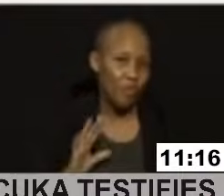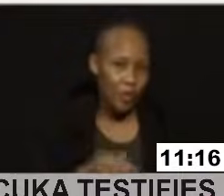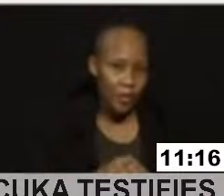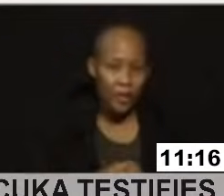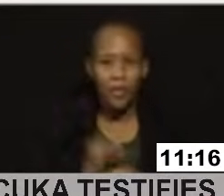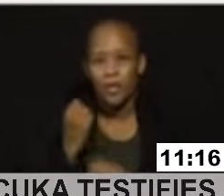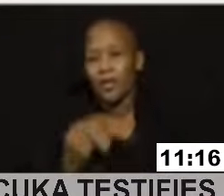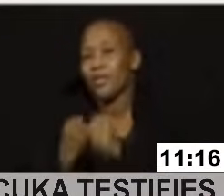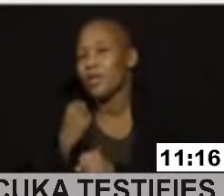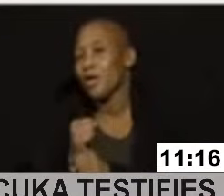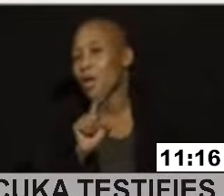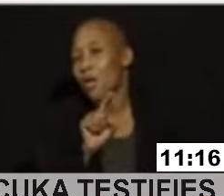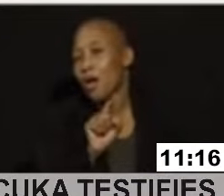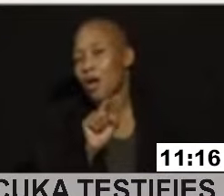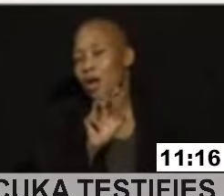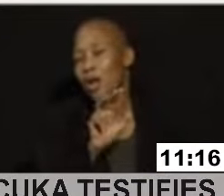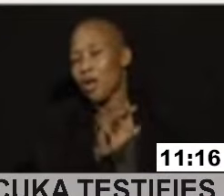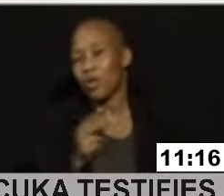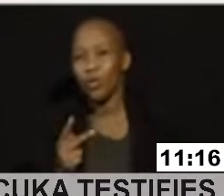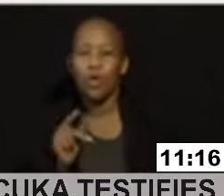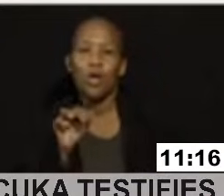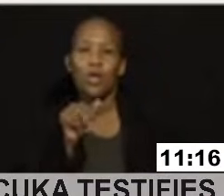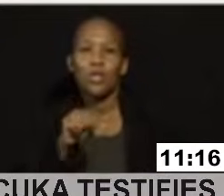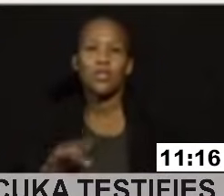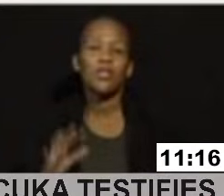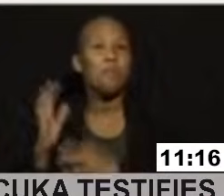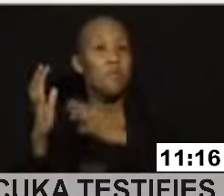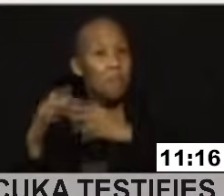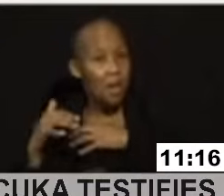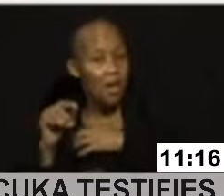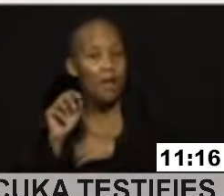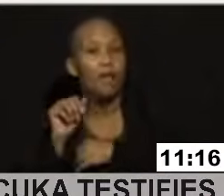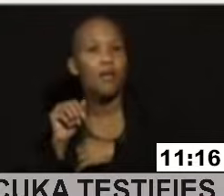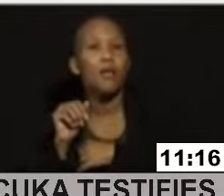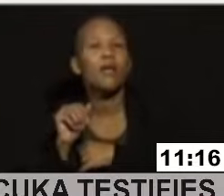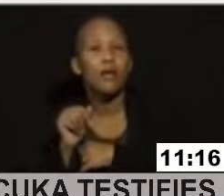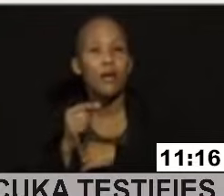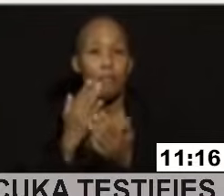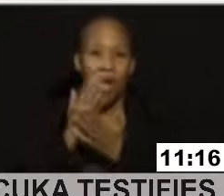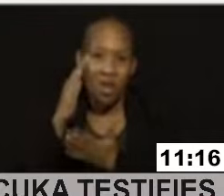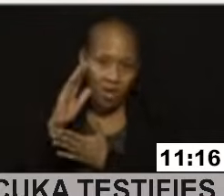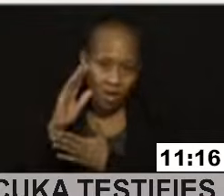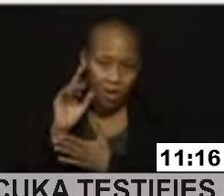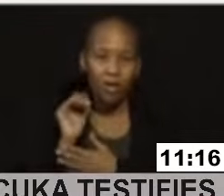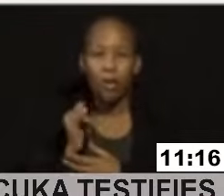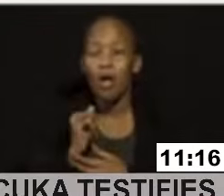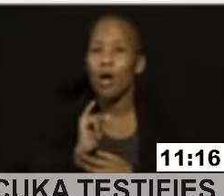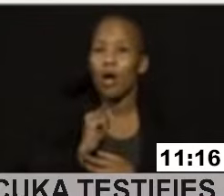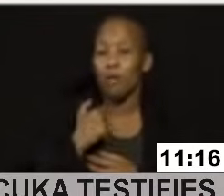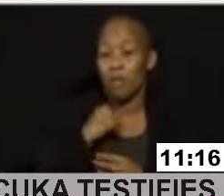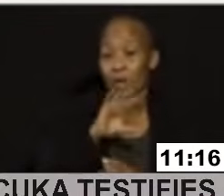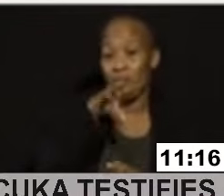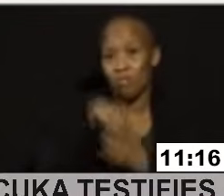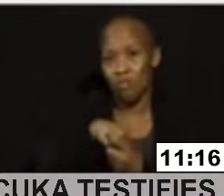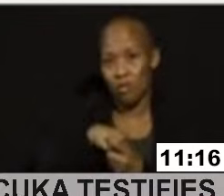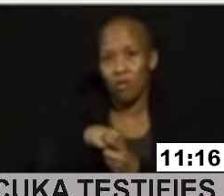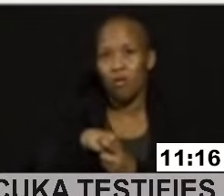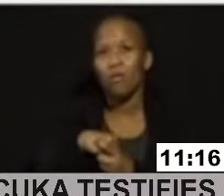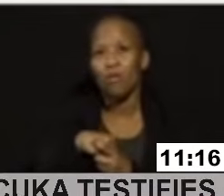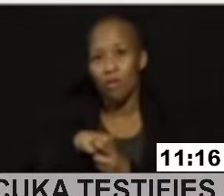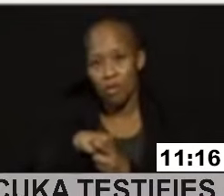1990, with the unbanning of the ANC, I was invited to serve on the ANC Constitutional Committee. We then